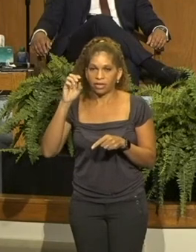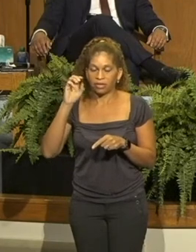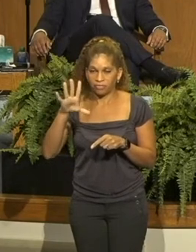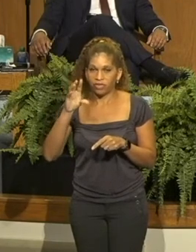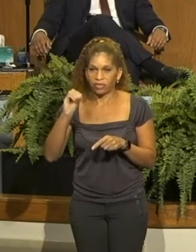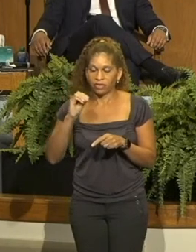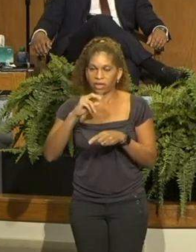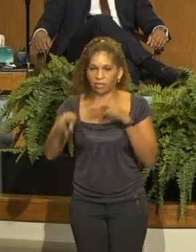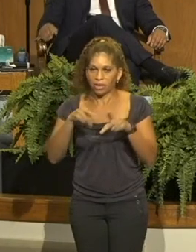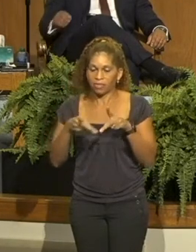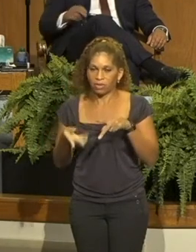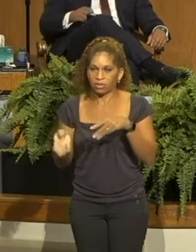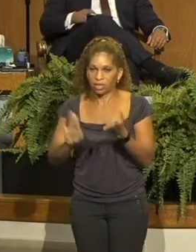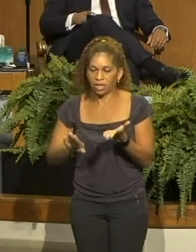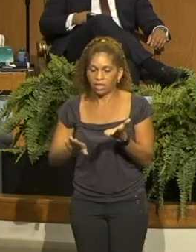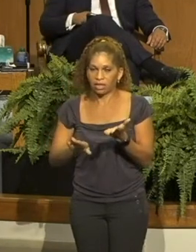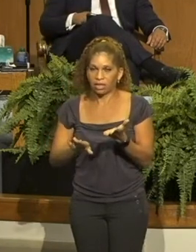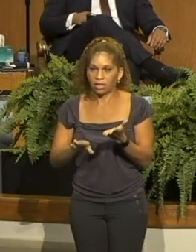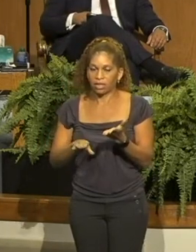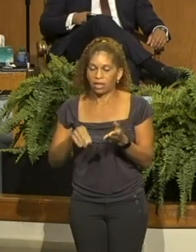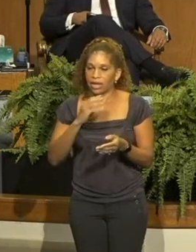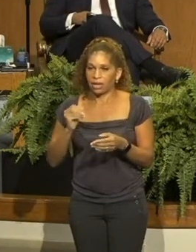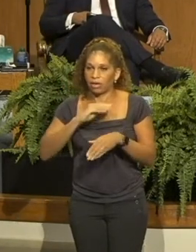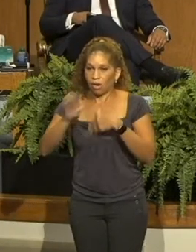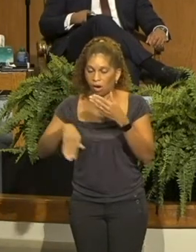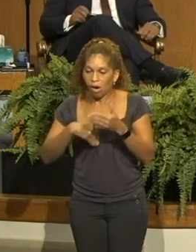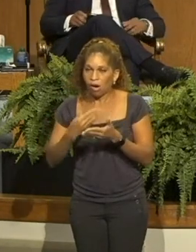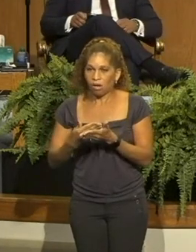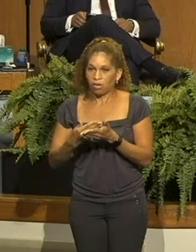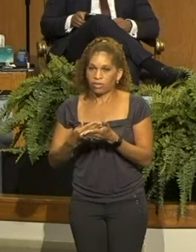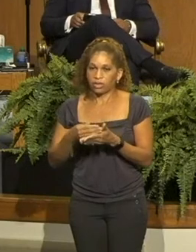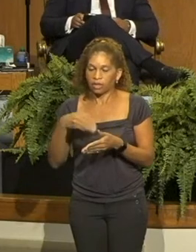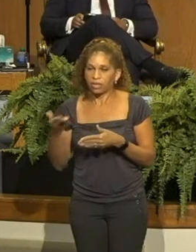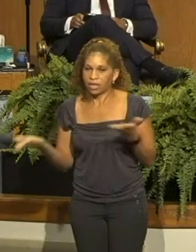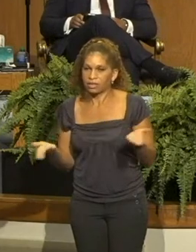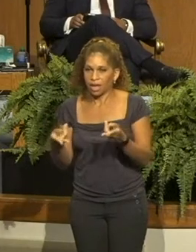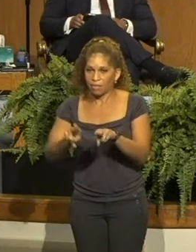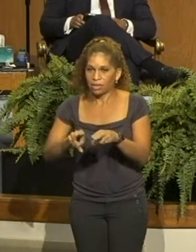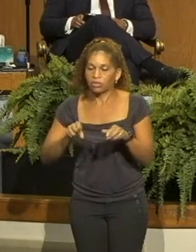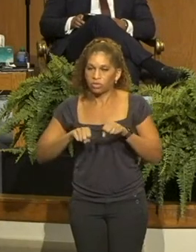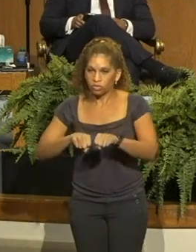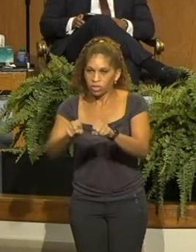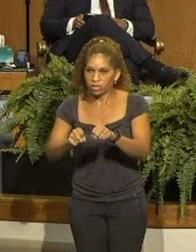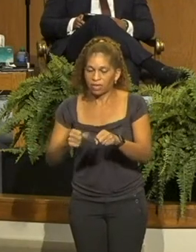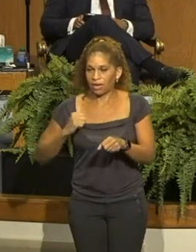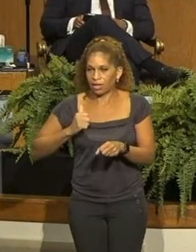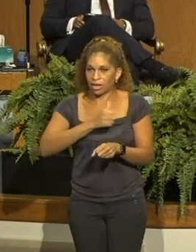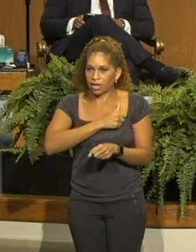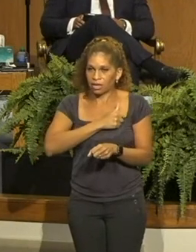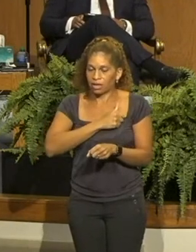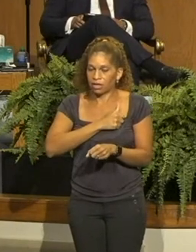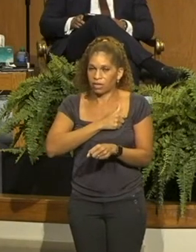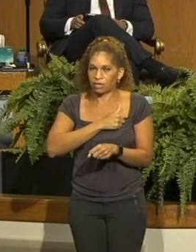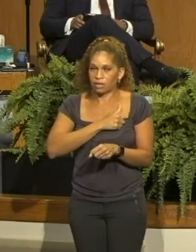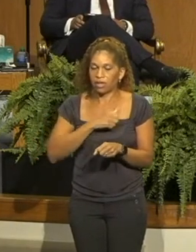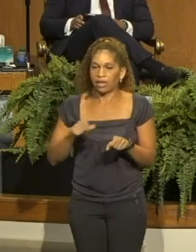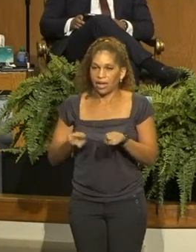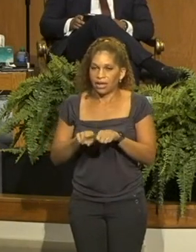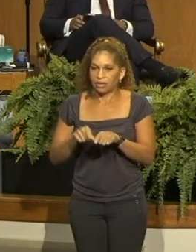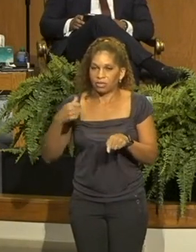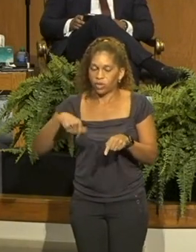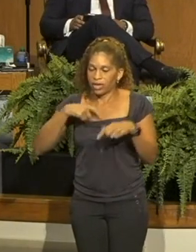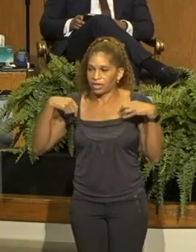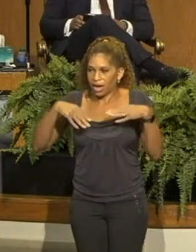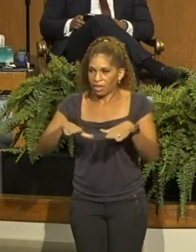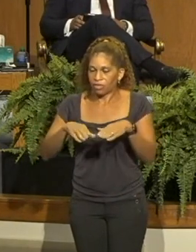tragedies that are happening on the streets of Atlanta, Georgia. And as we gather in this room,